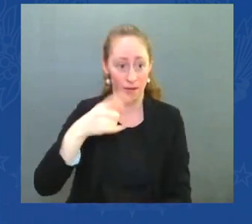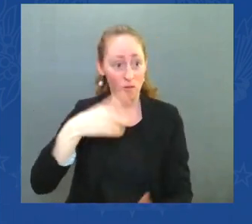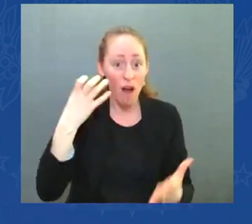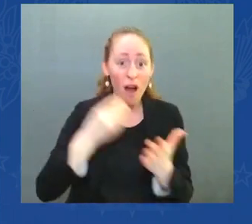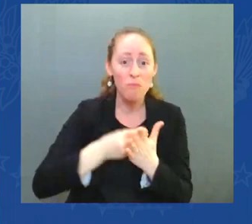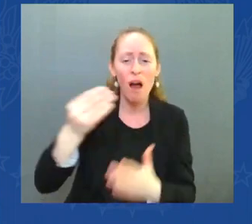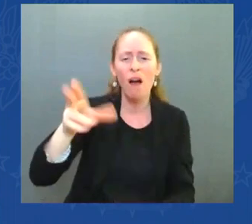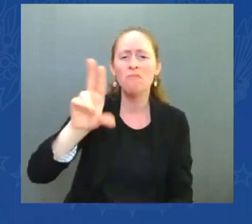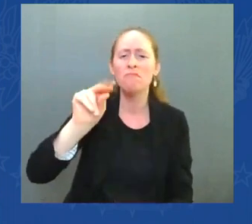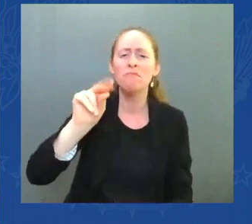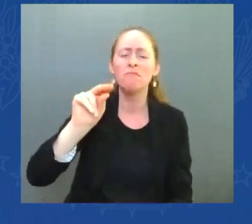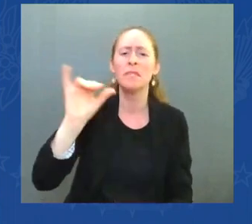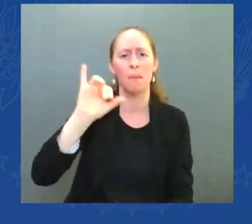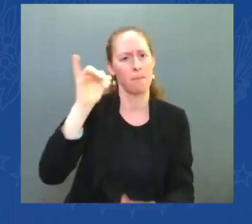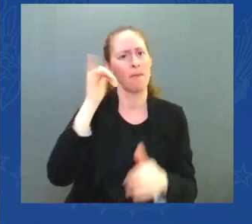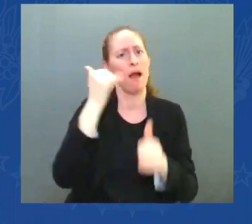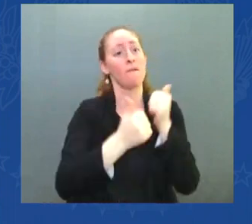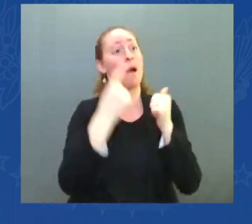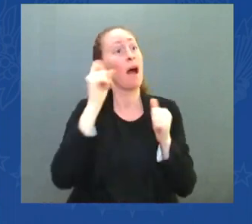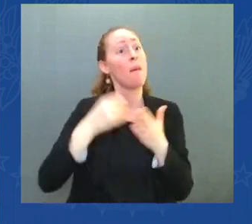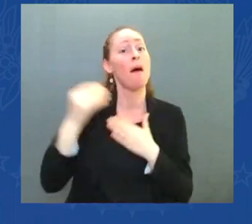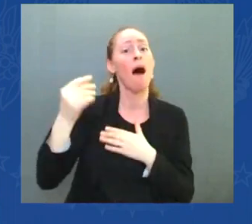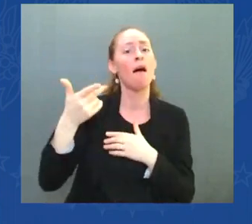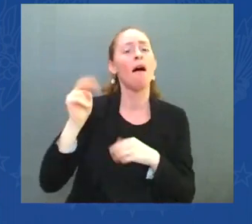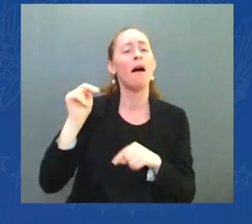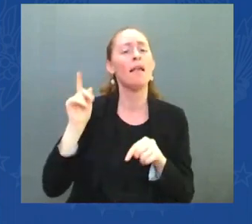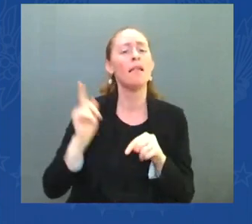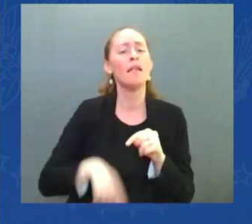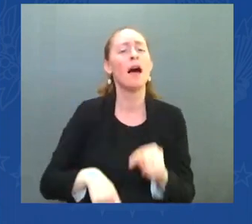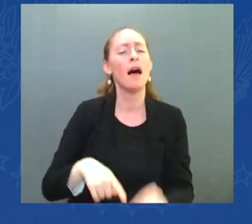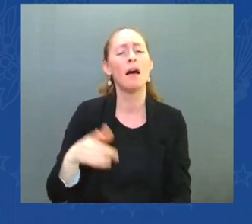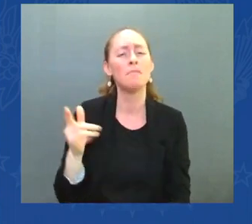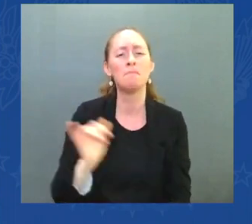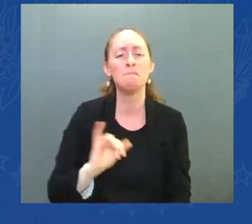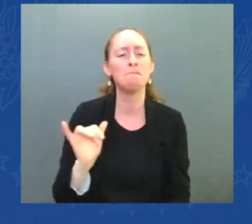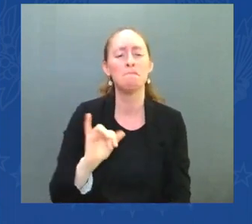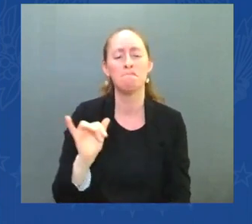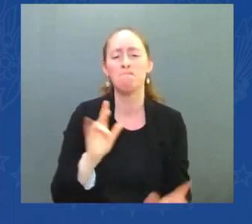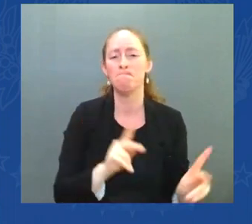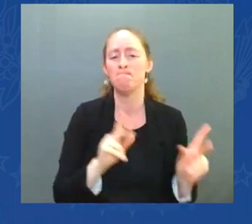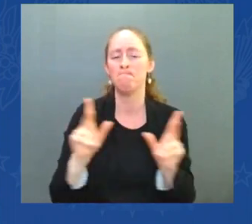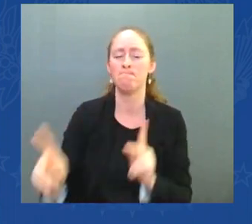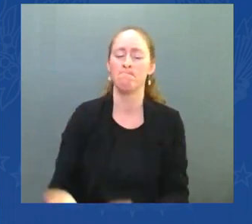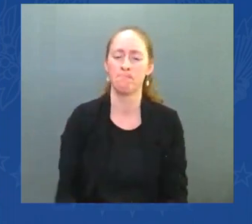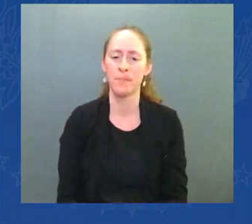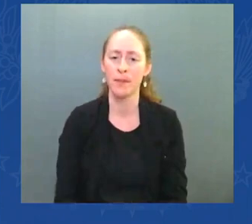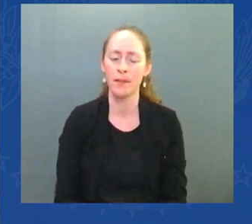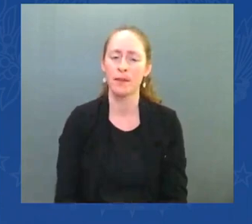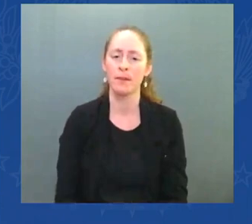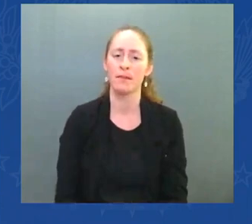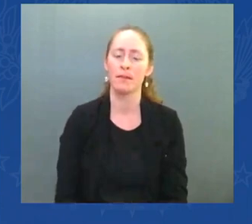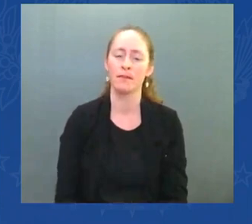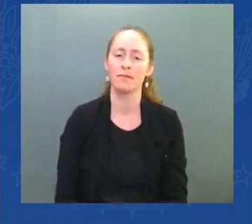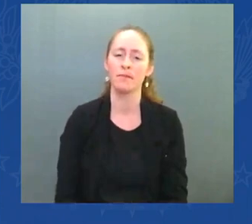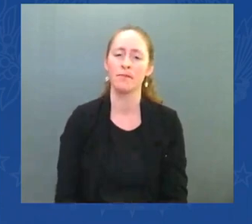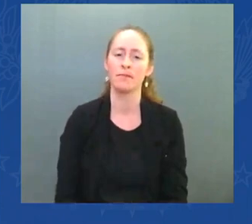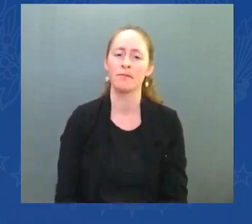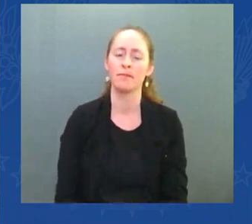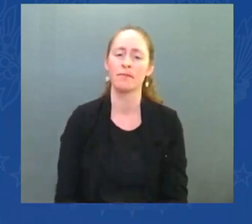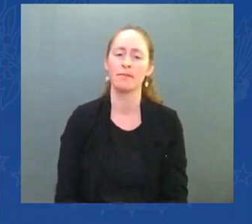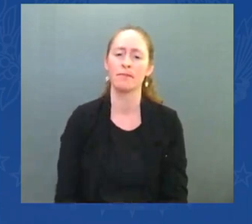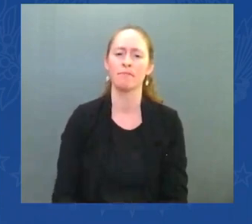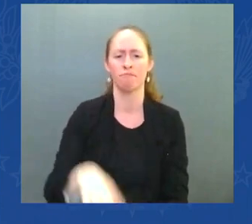shield of gun manufacturers and finally hold them accountable for false advertising and many other things they do. There's one more action I'm taking